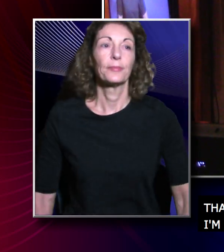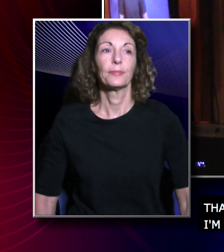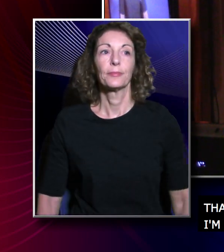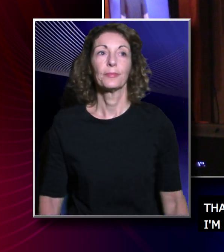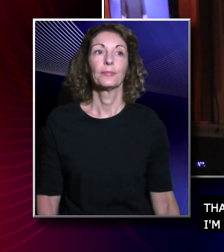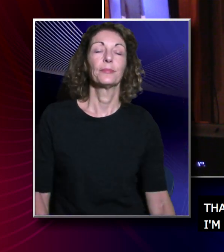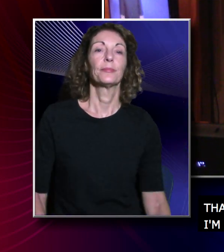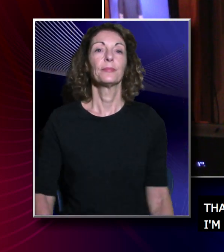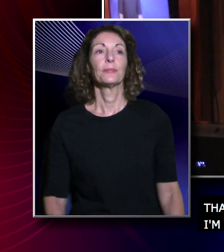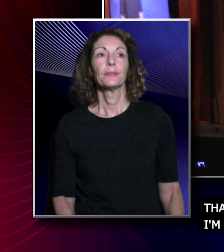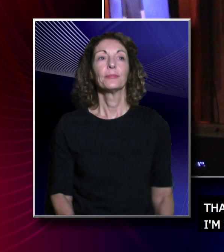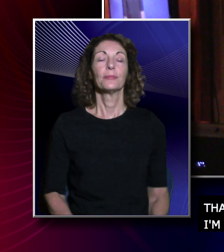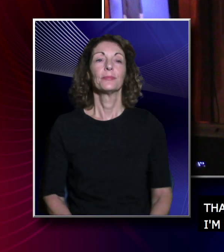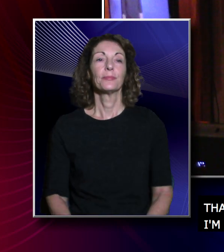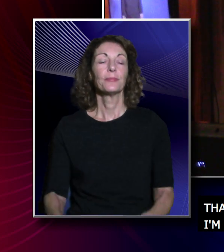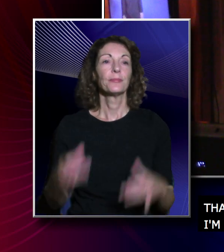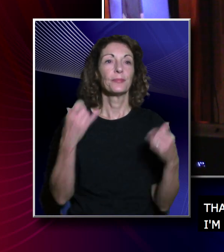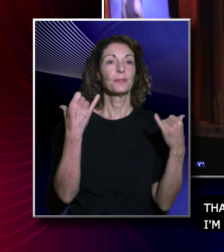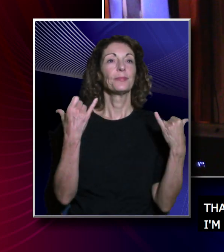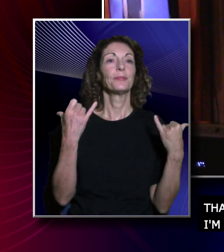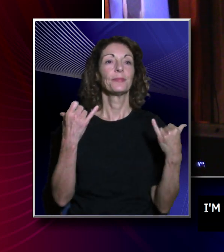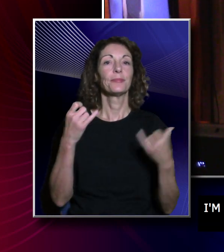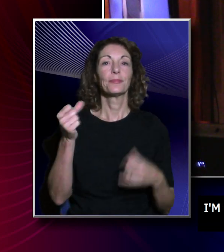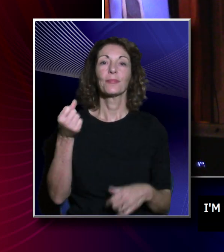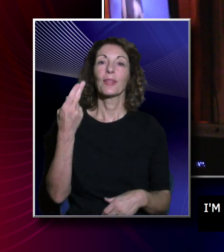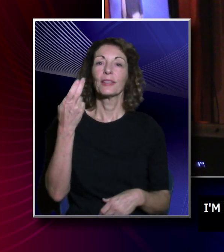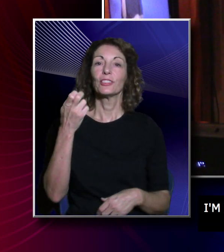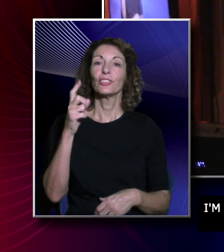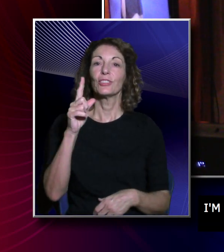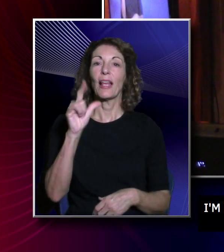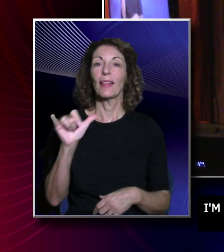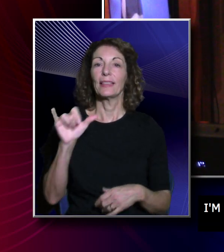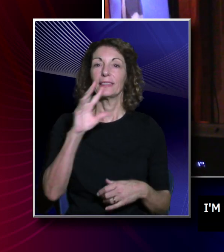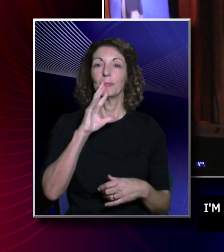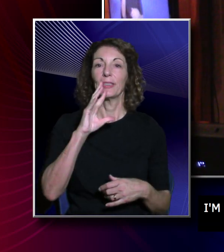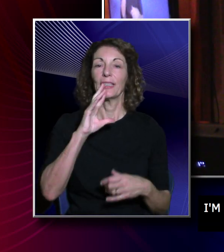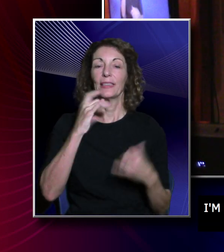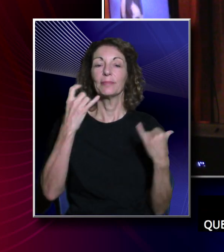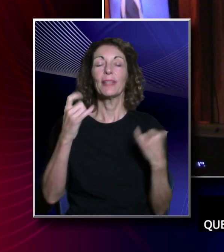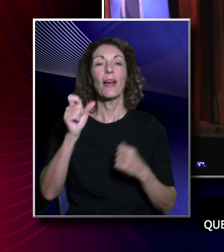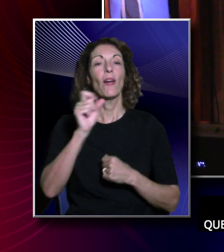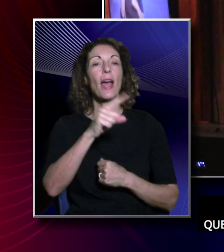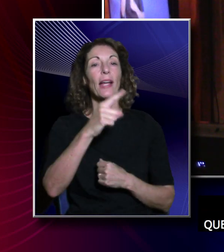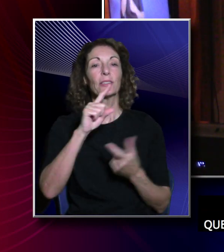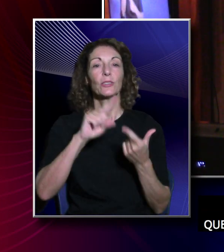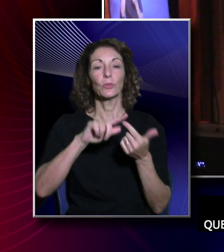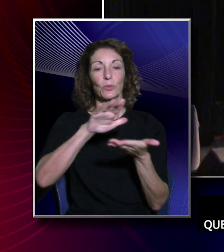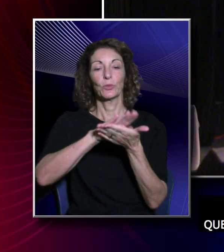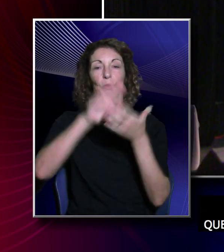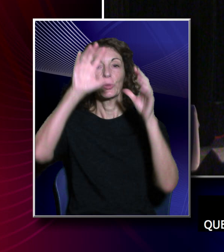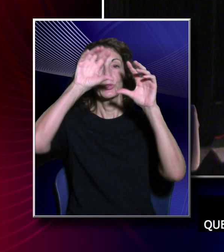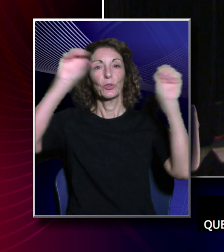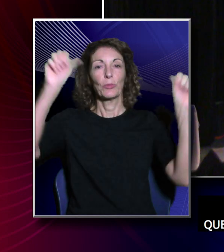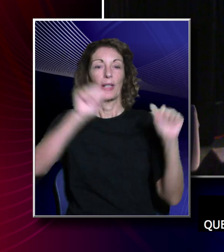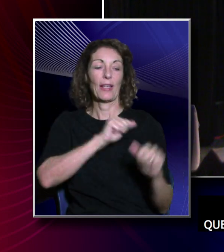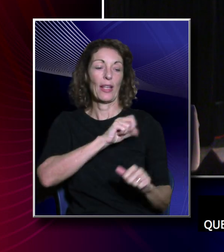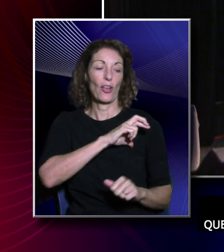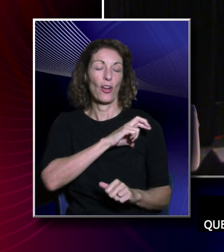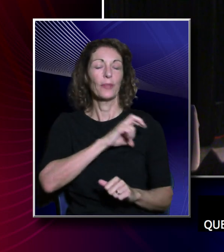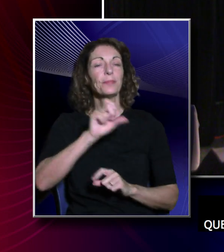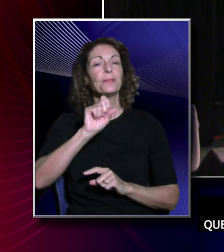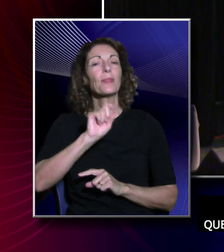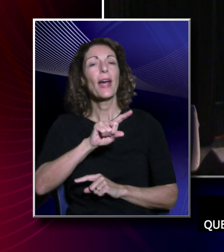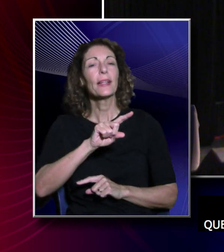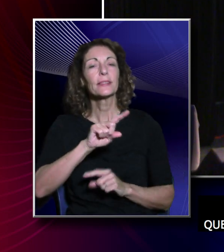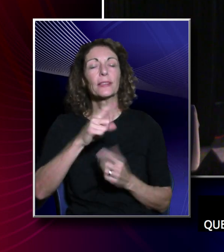This is Shelley speaking. I have a question for you, Superintendent Reichman. What are the risks